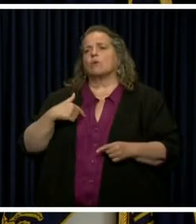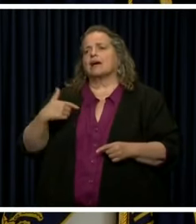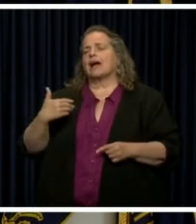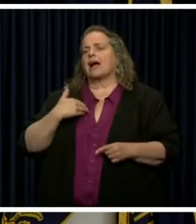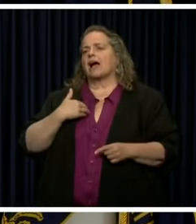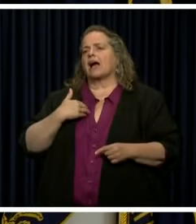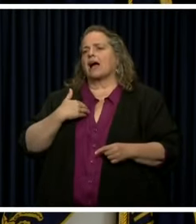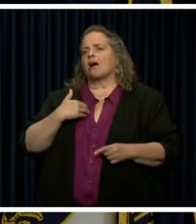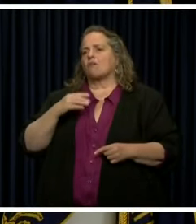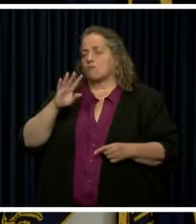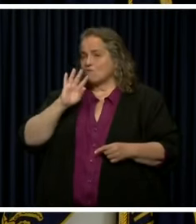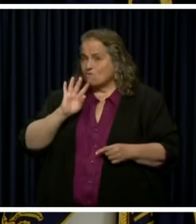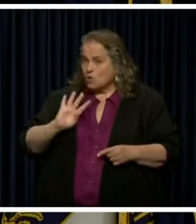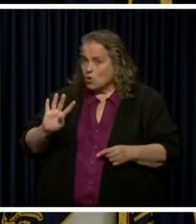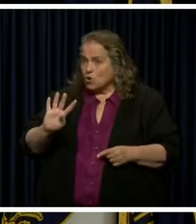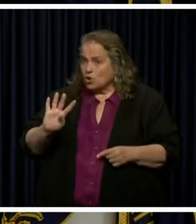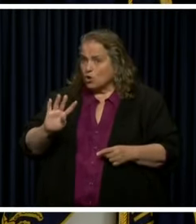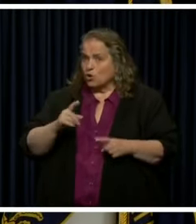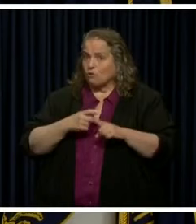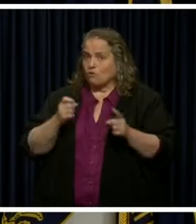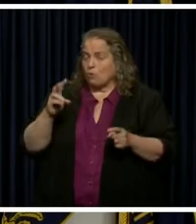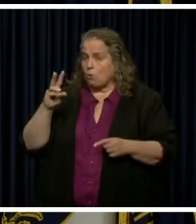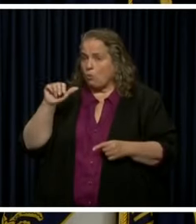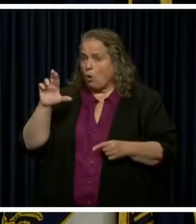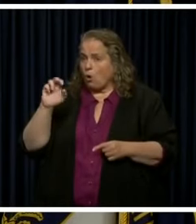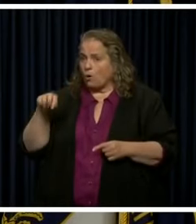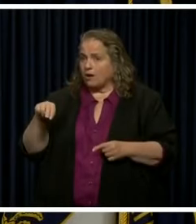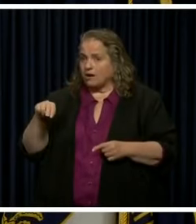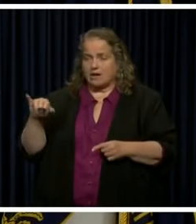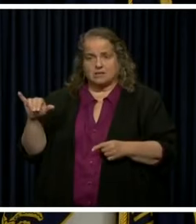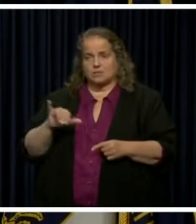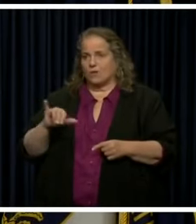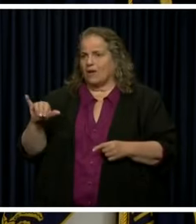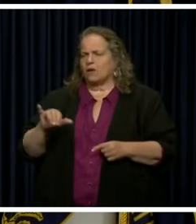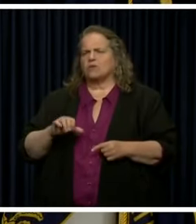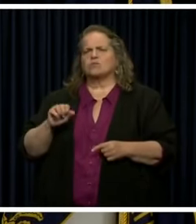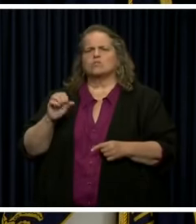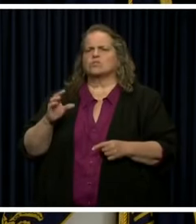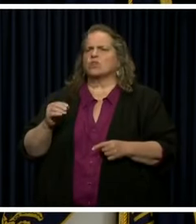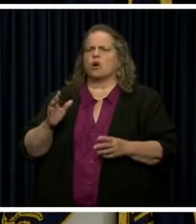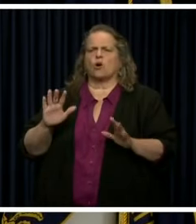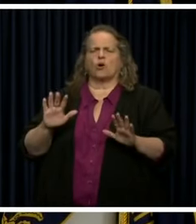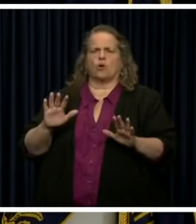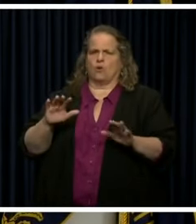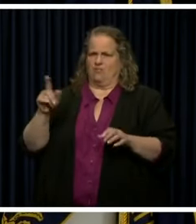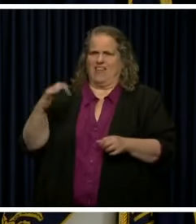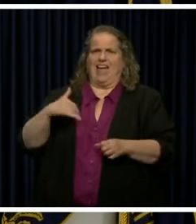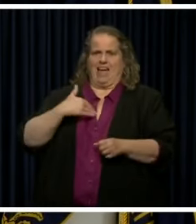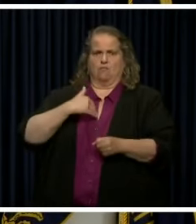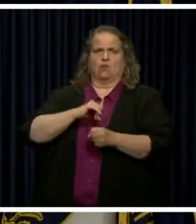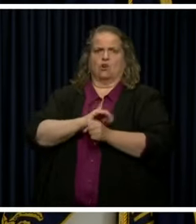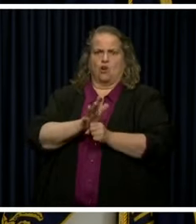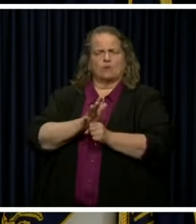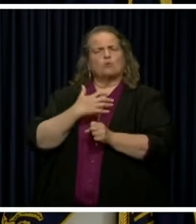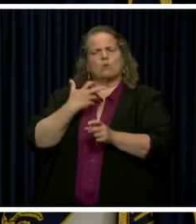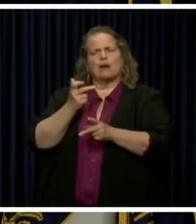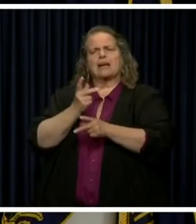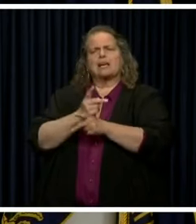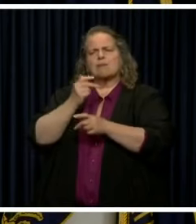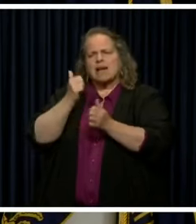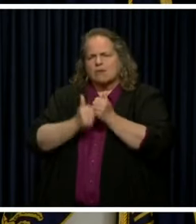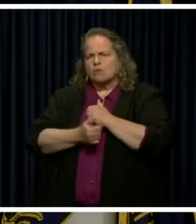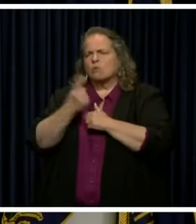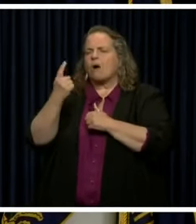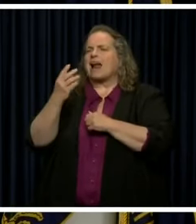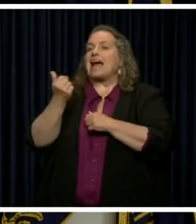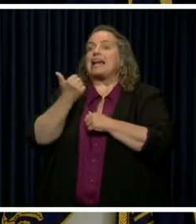a 4-year-old from Warren as well. So we want to keep everybody and anybody